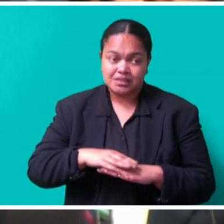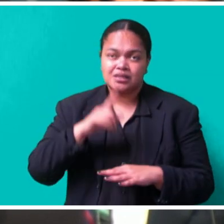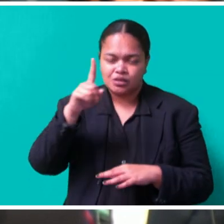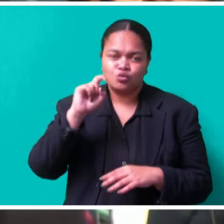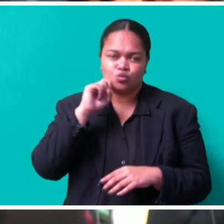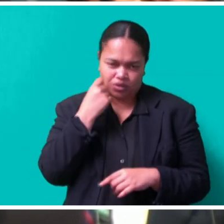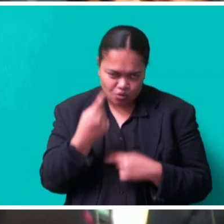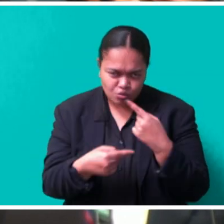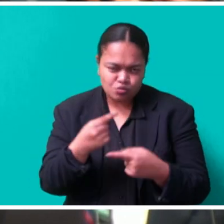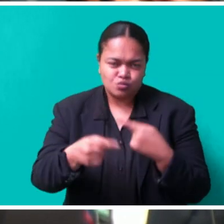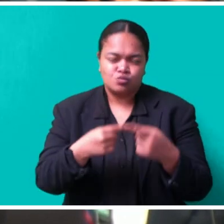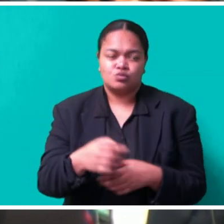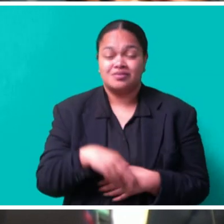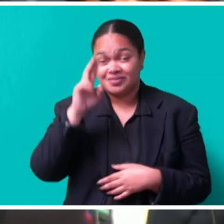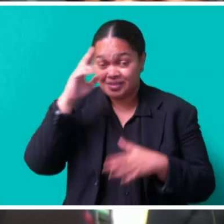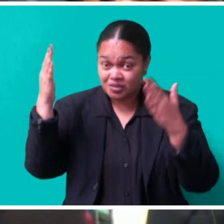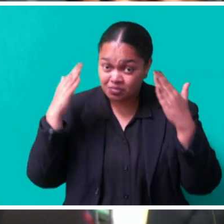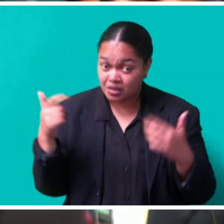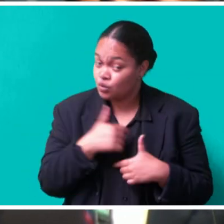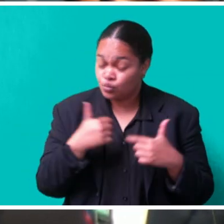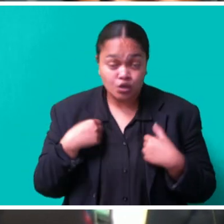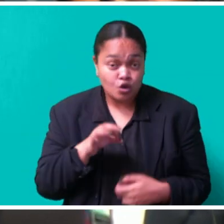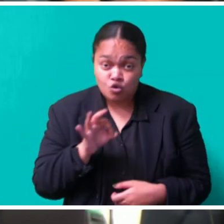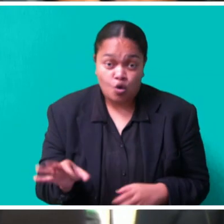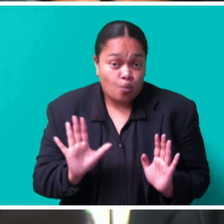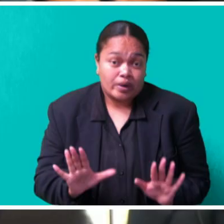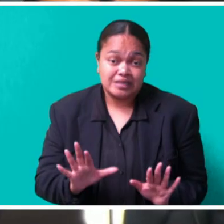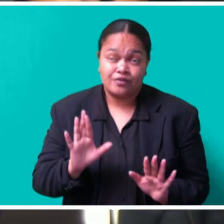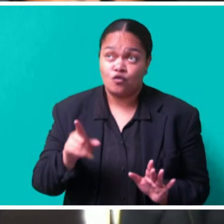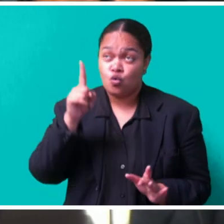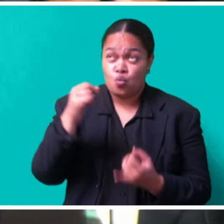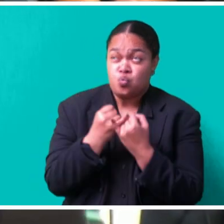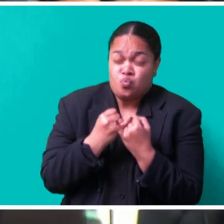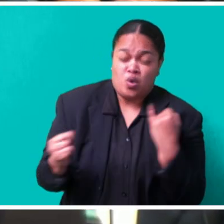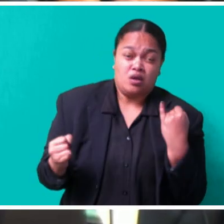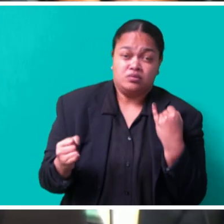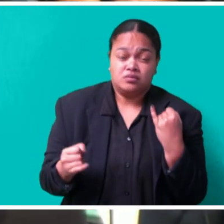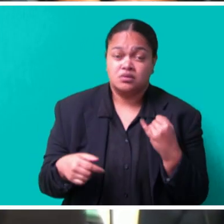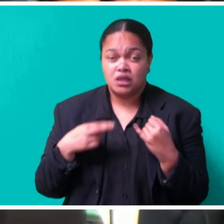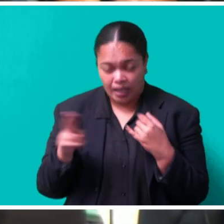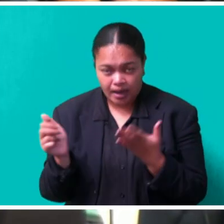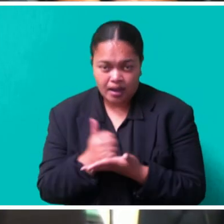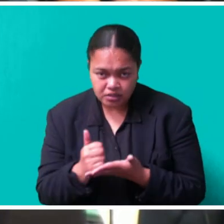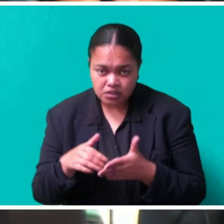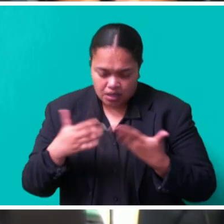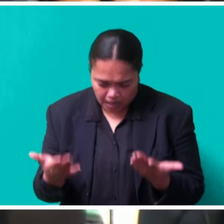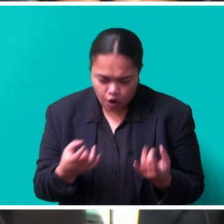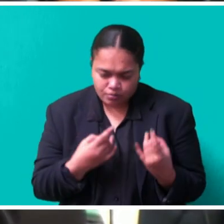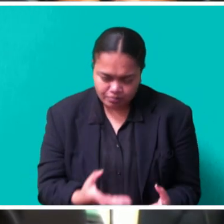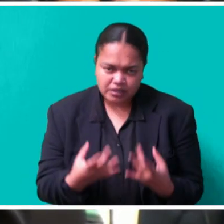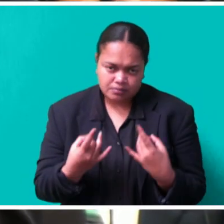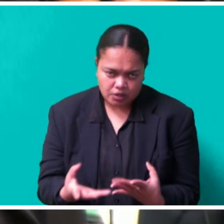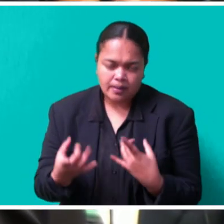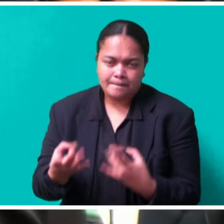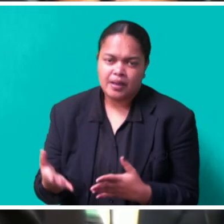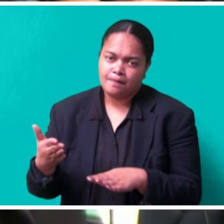stabilize. Mr. Speaker, sir, we are not waiting for the crisis to worsen before taking action. We are preparing before it